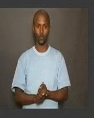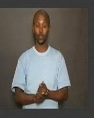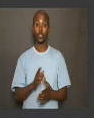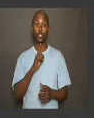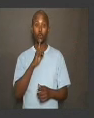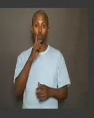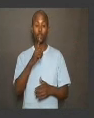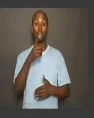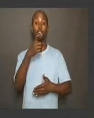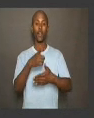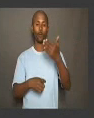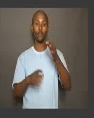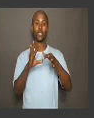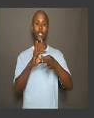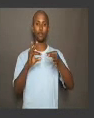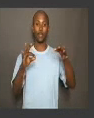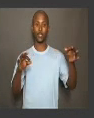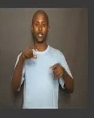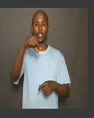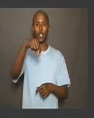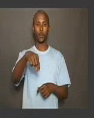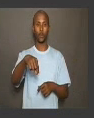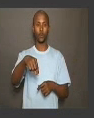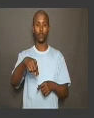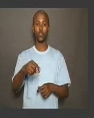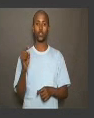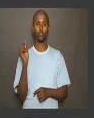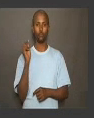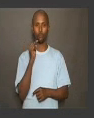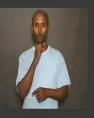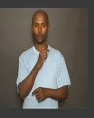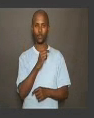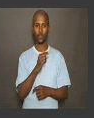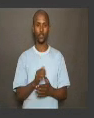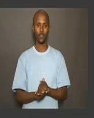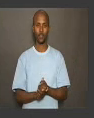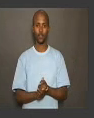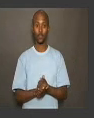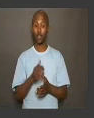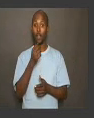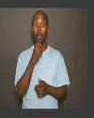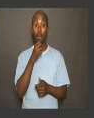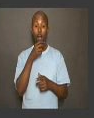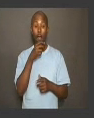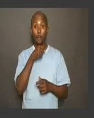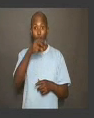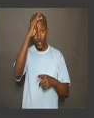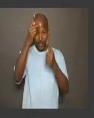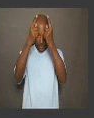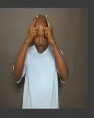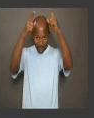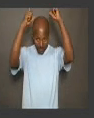The truth value of statement Q is false. Ibex cannot